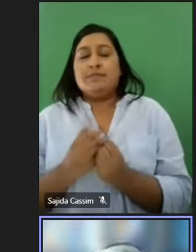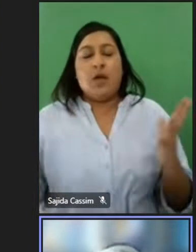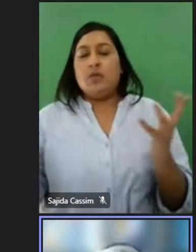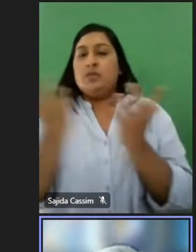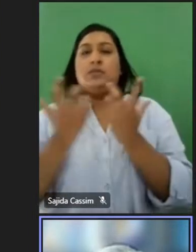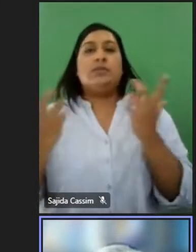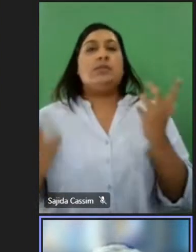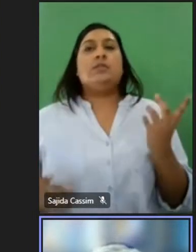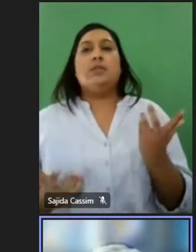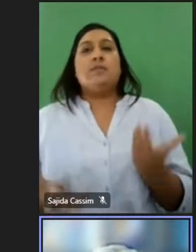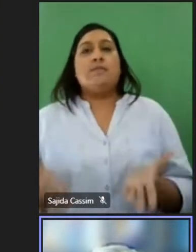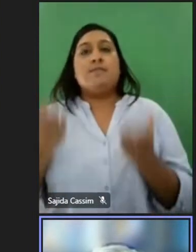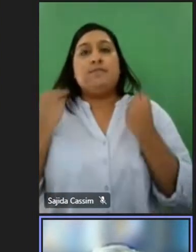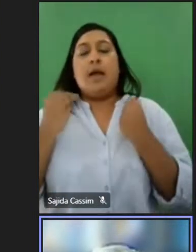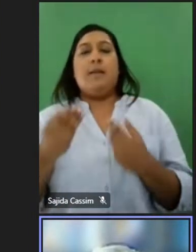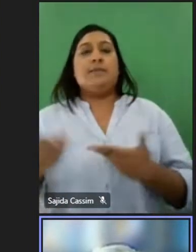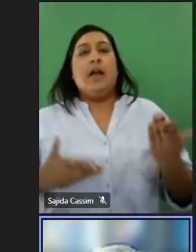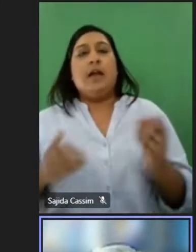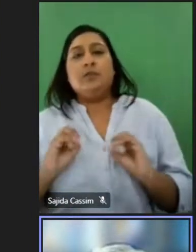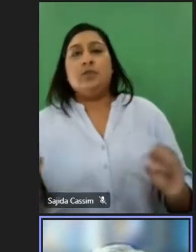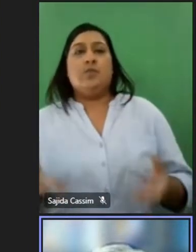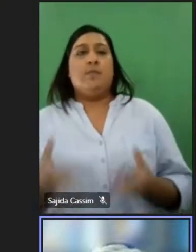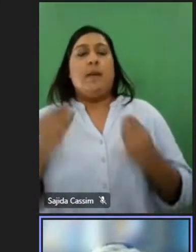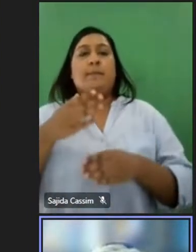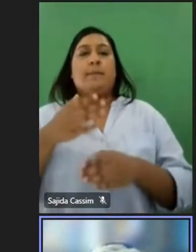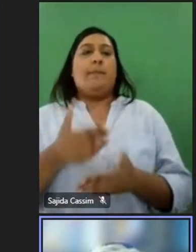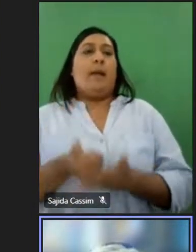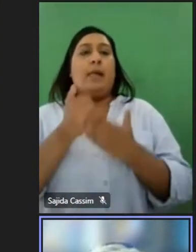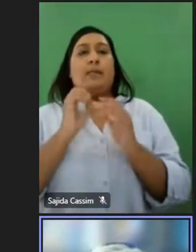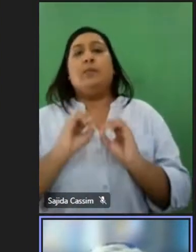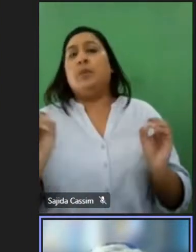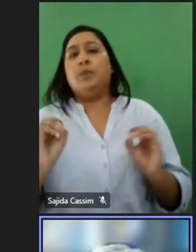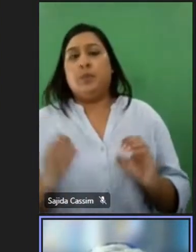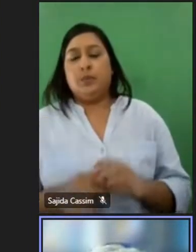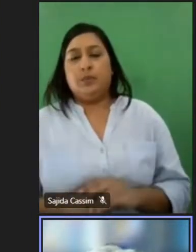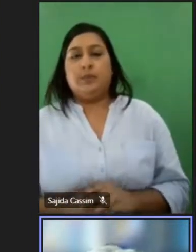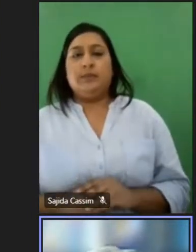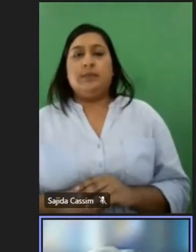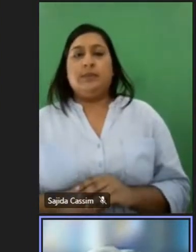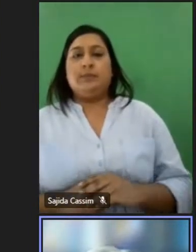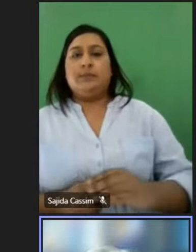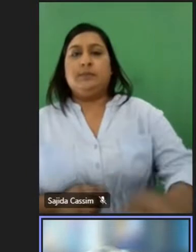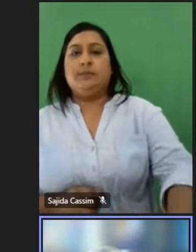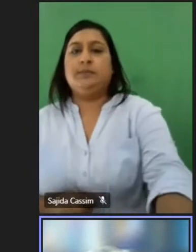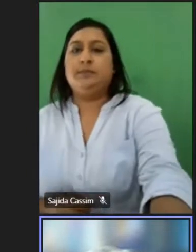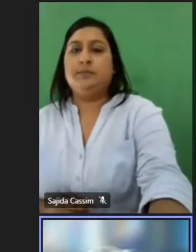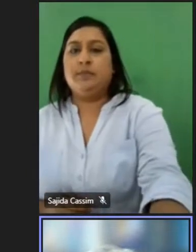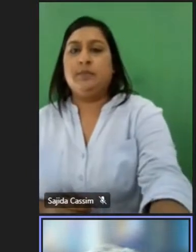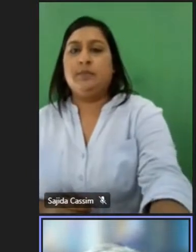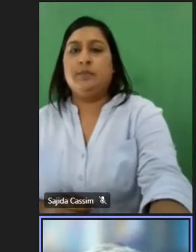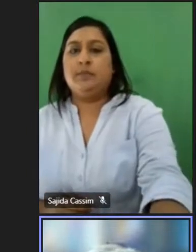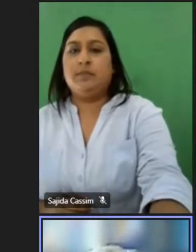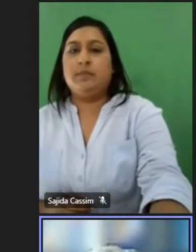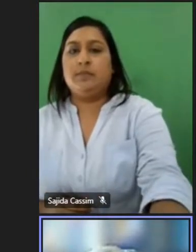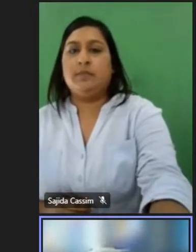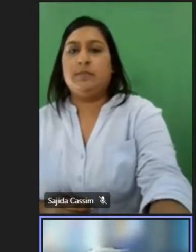sector of those persons with disabilities is ignored. We're all different. We all